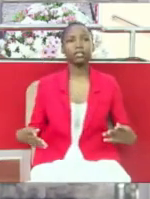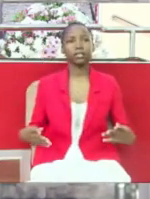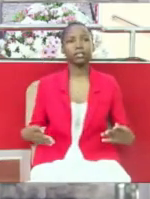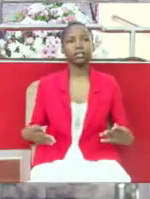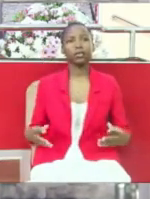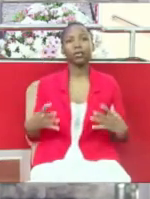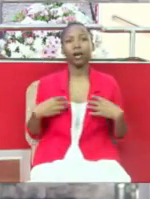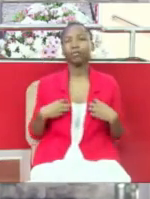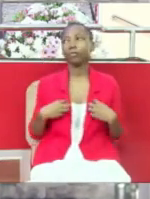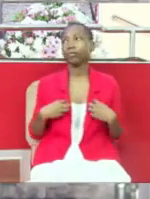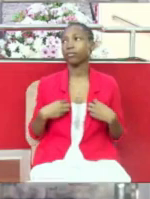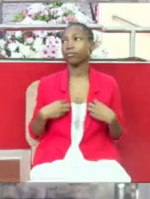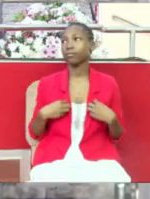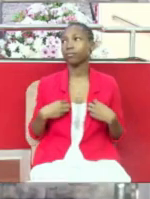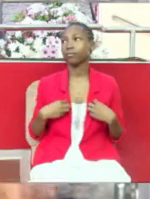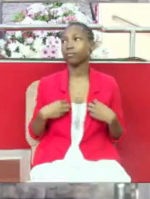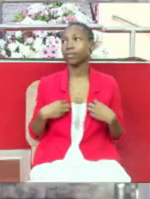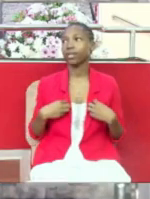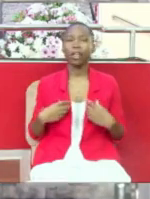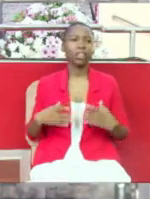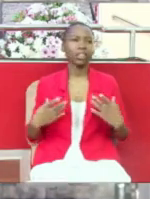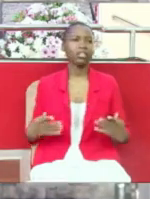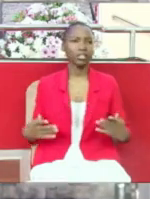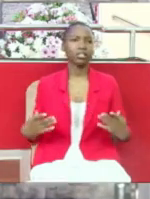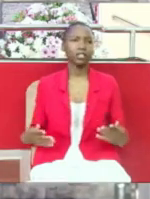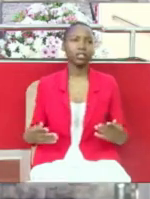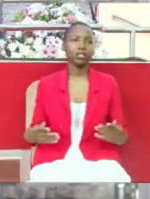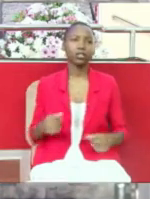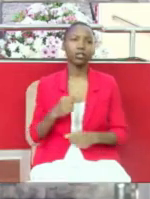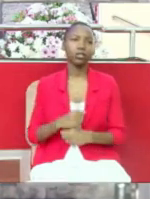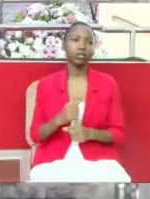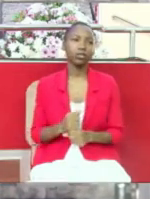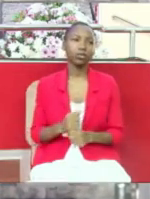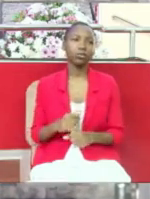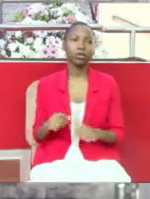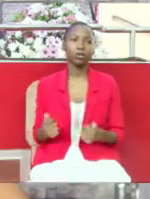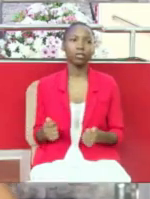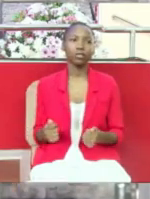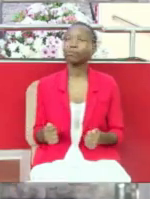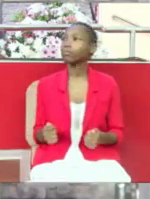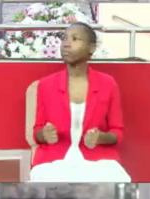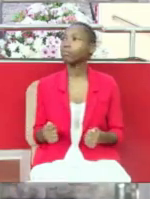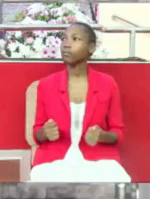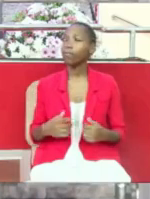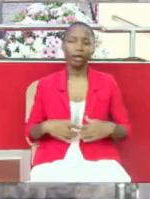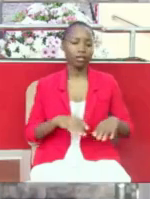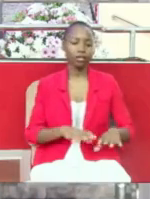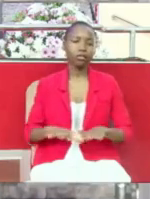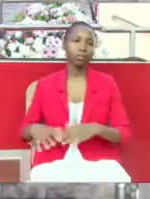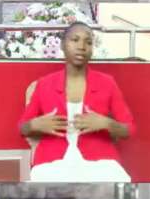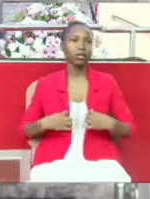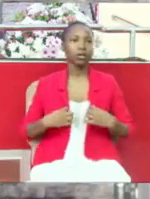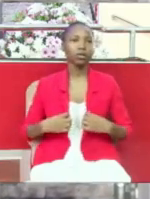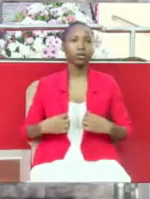Yale mambo ambayo tunatitia joto nayo. The things that we cannot do without. Yale mambo ambayo hatuwezi bila. Secondly, jambo la pili. Spreading the garments out.